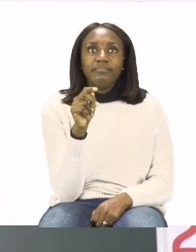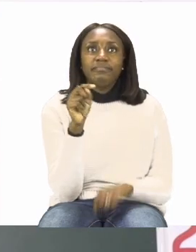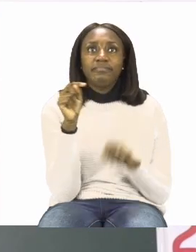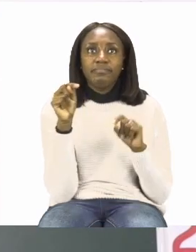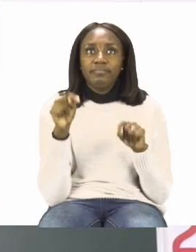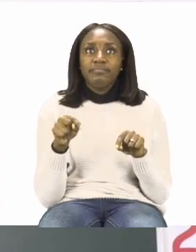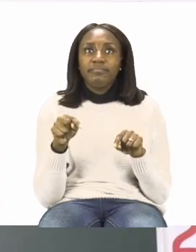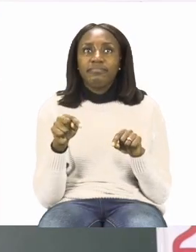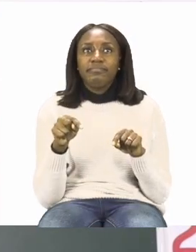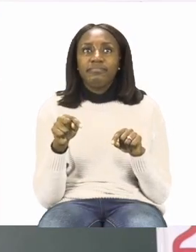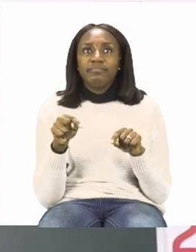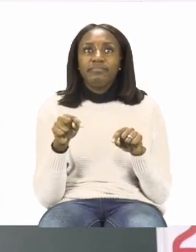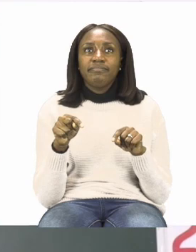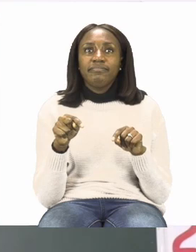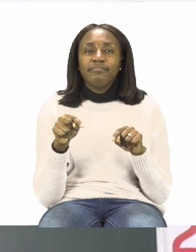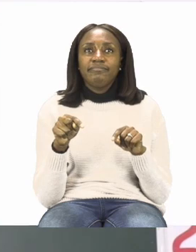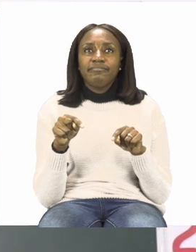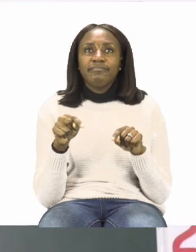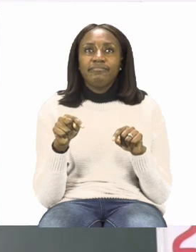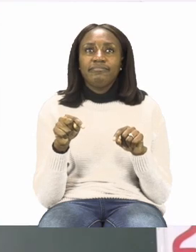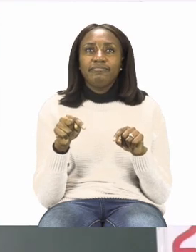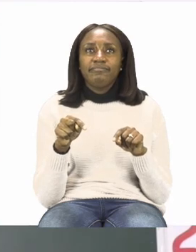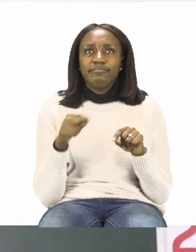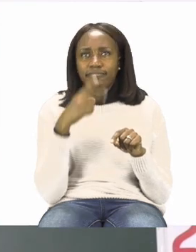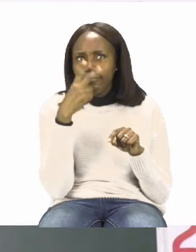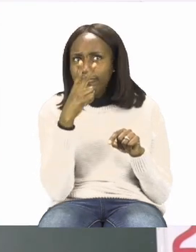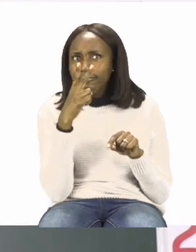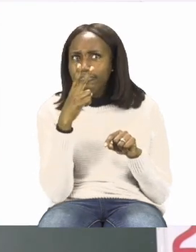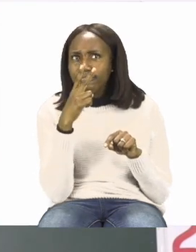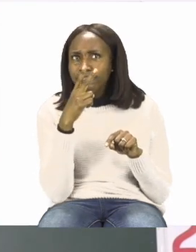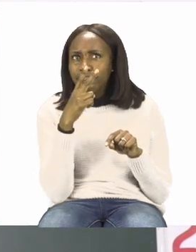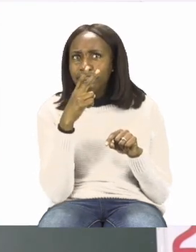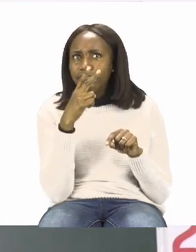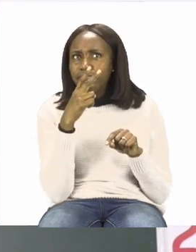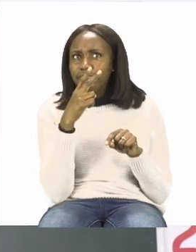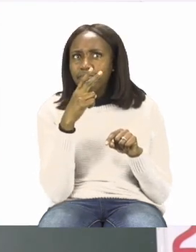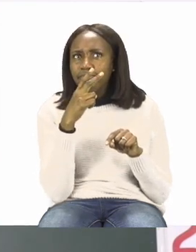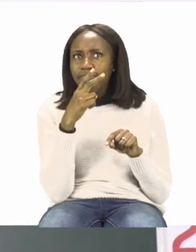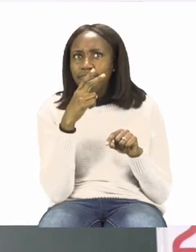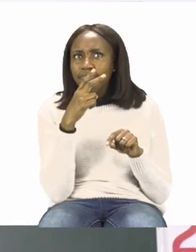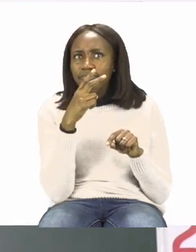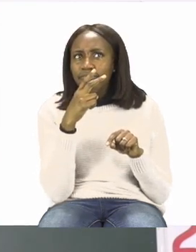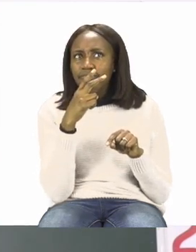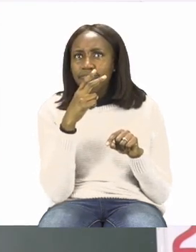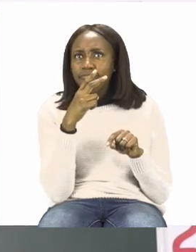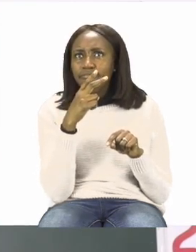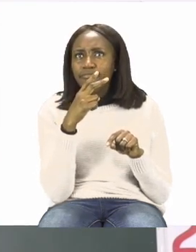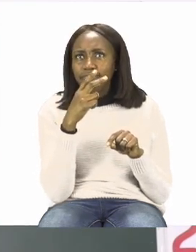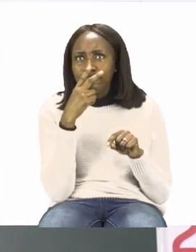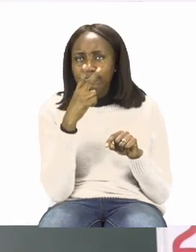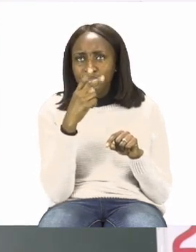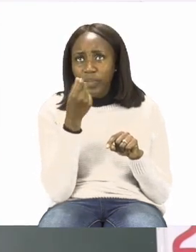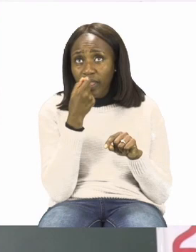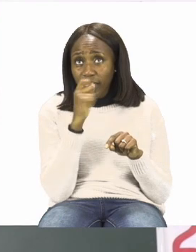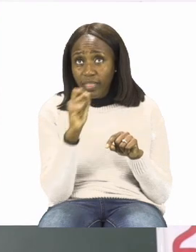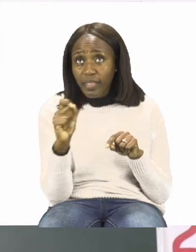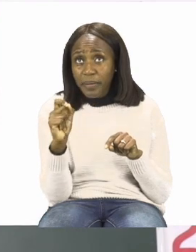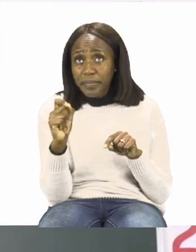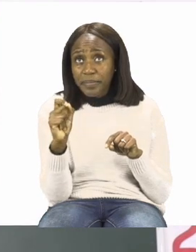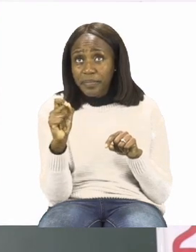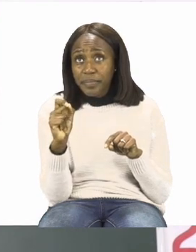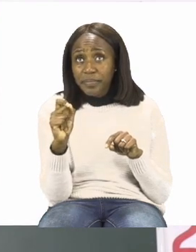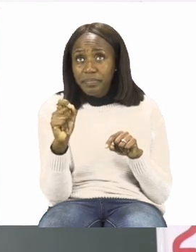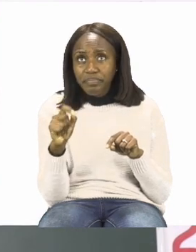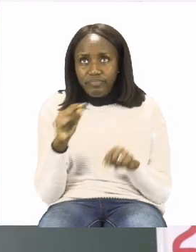girls, if you have to match, it means you have to take your pencil and draw